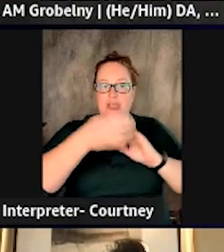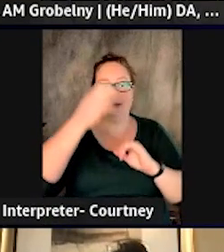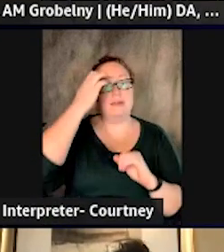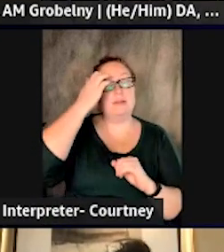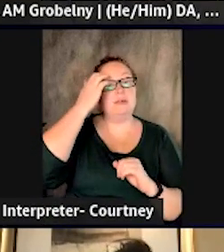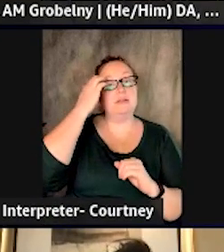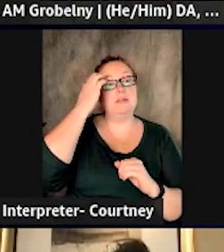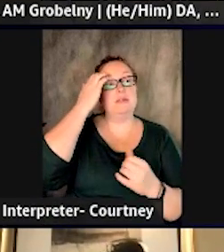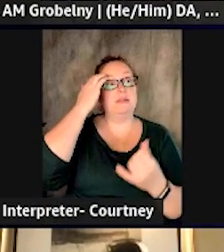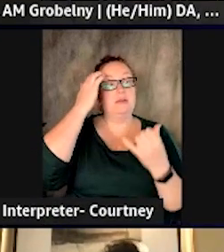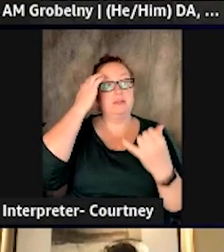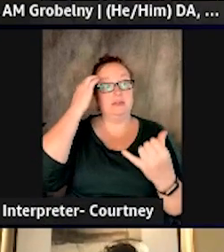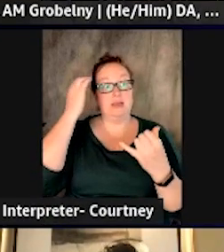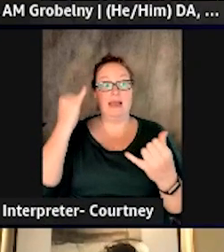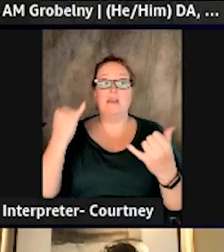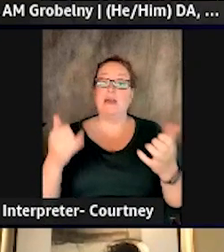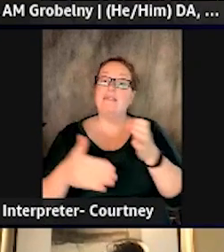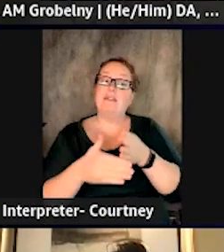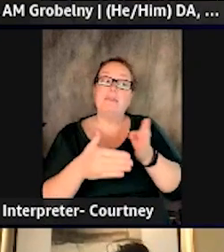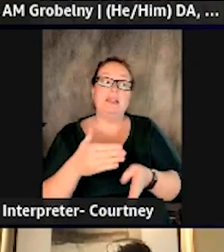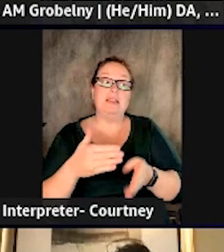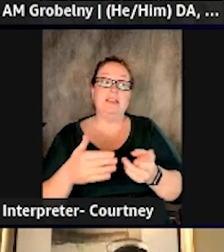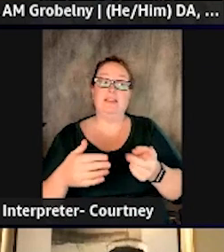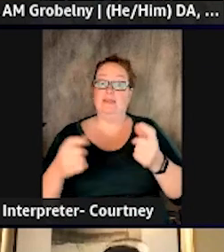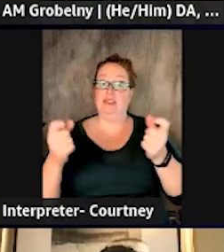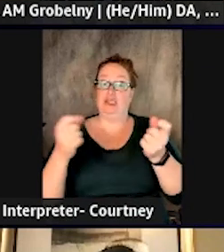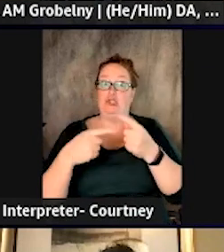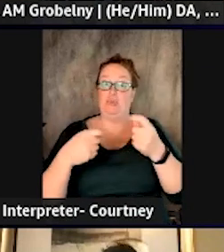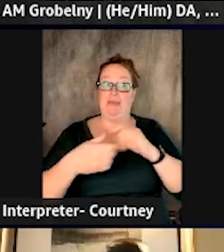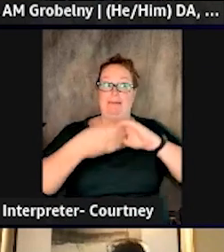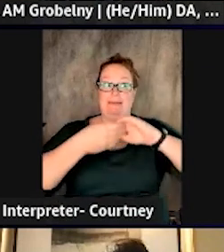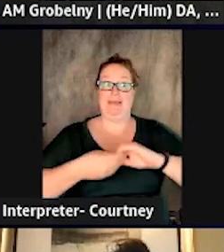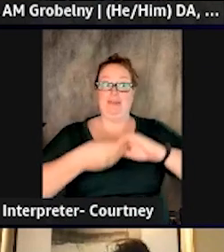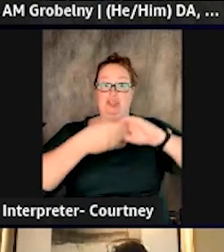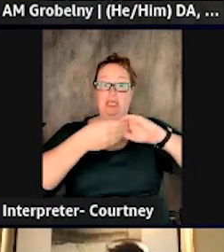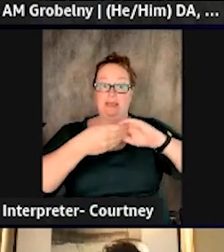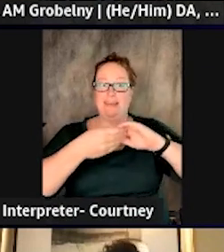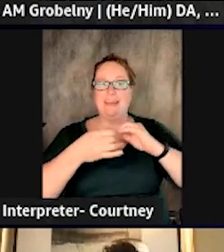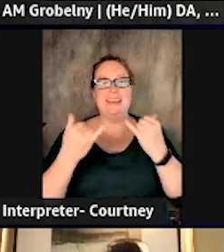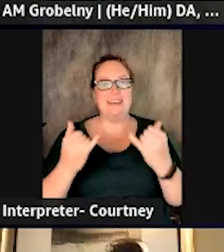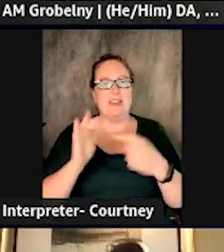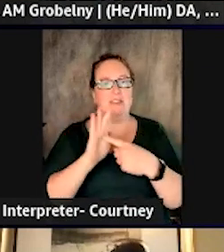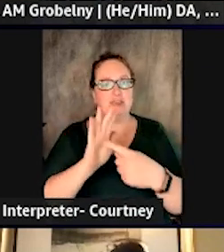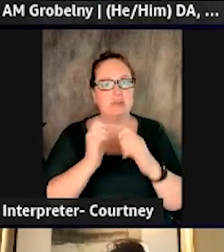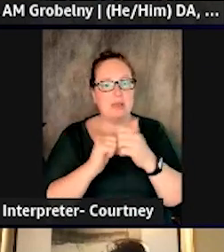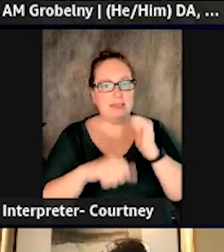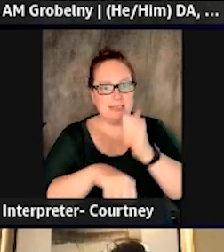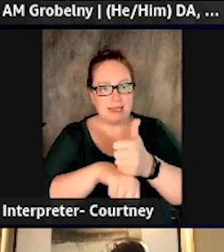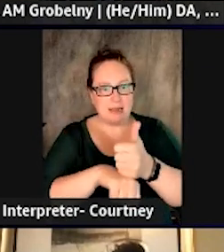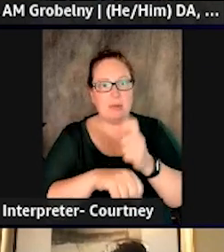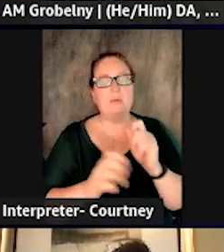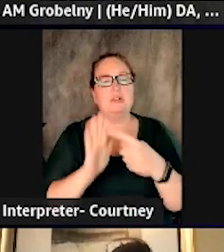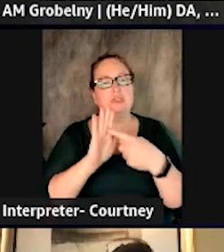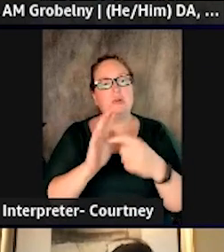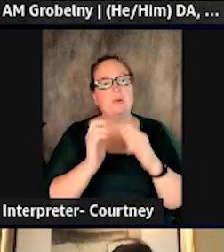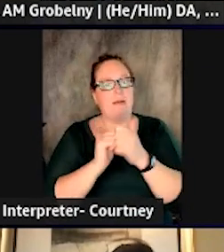point, I've now completed the 2-way handshake. And now that I've shown you how to set this up, I want to show you how you can actually use it once it is